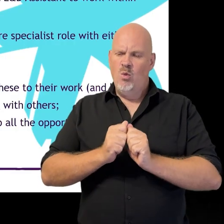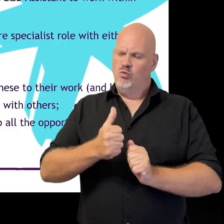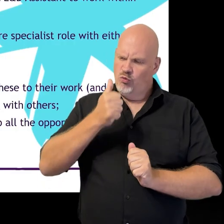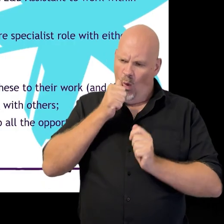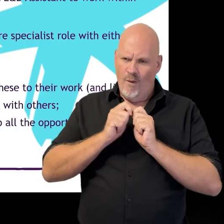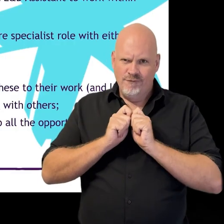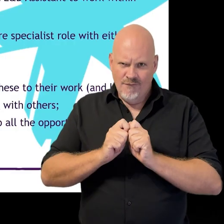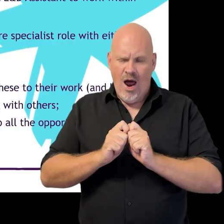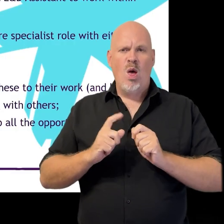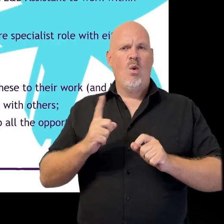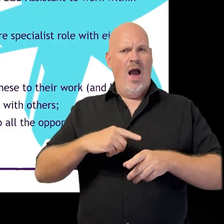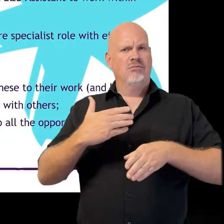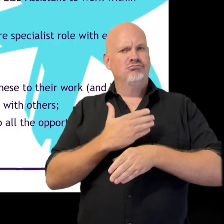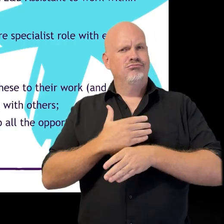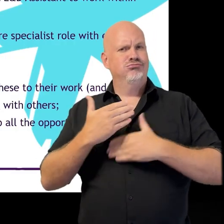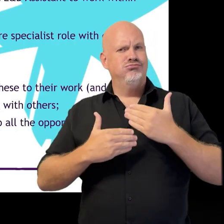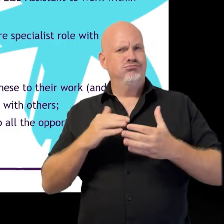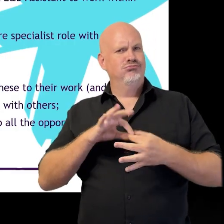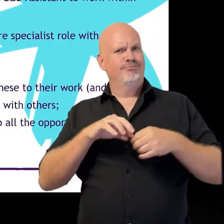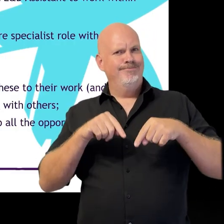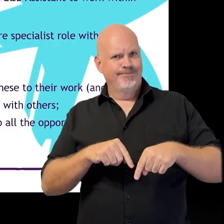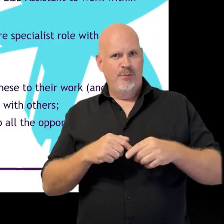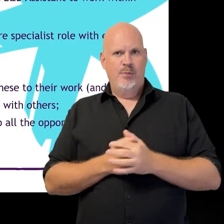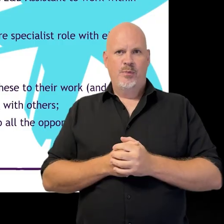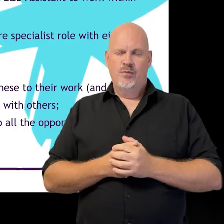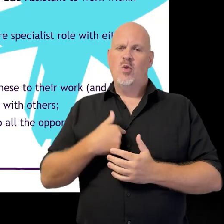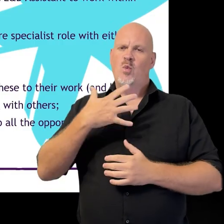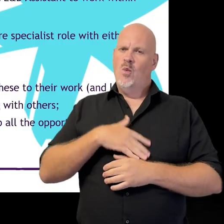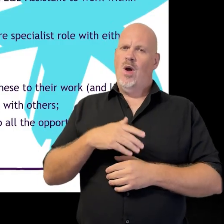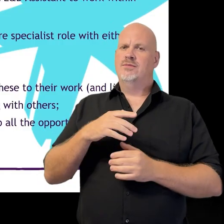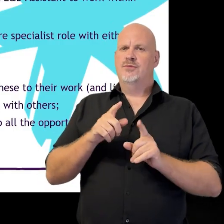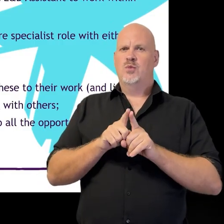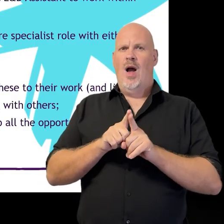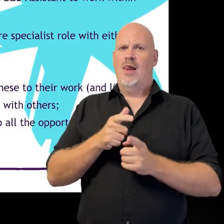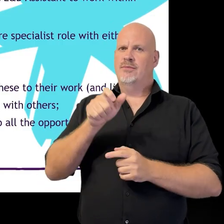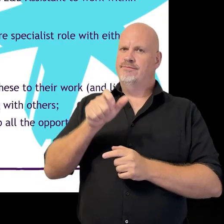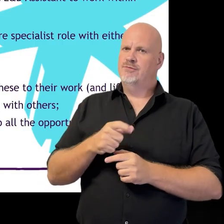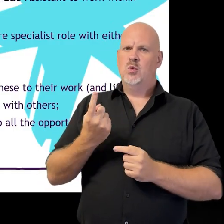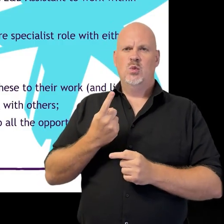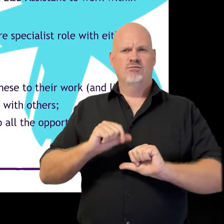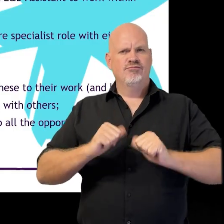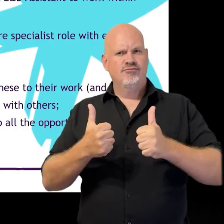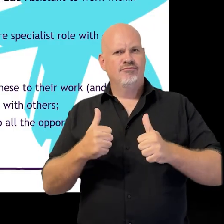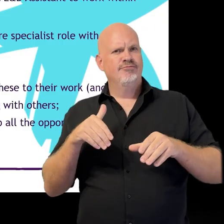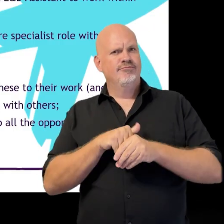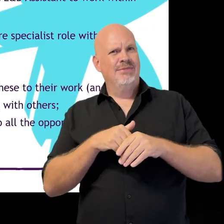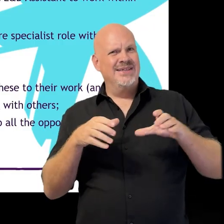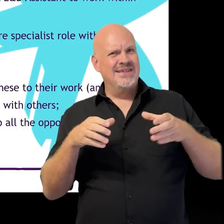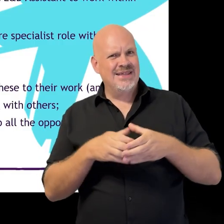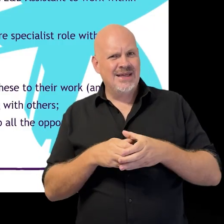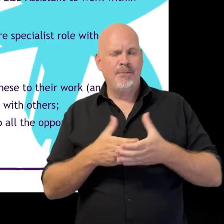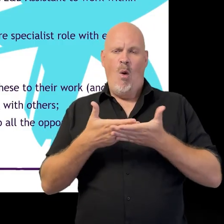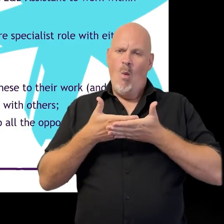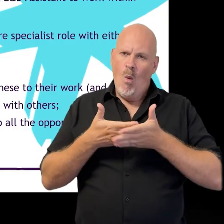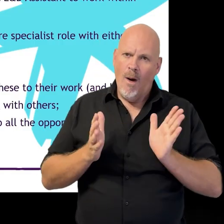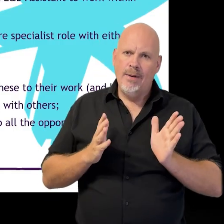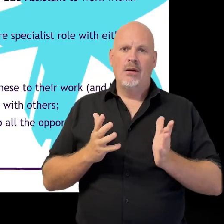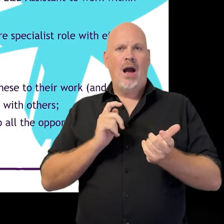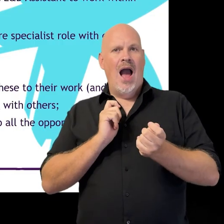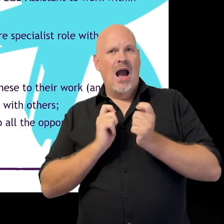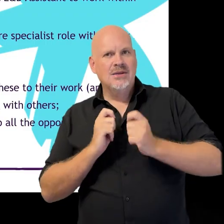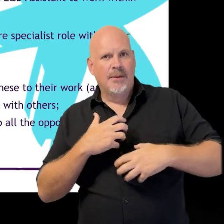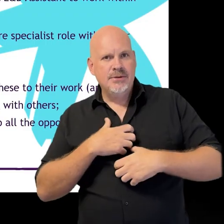home-based care, so they go out into people's homes to provide care to them. And that Nuvascare is seeking an